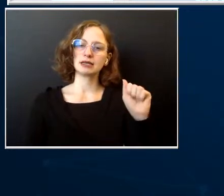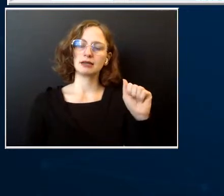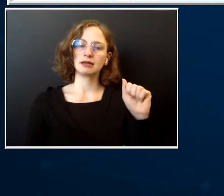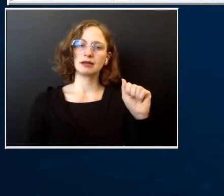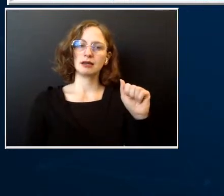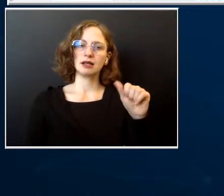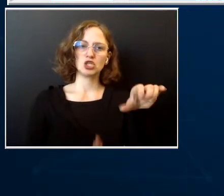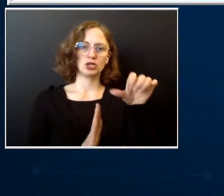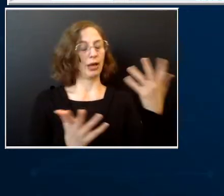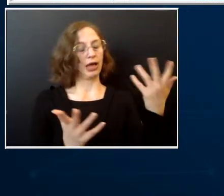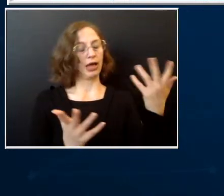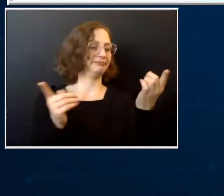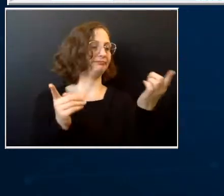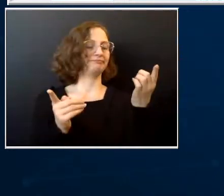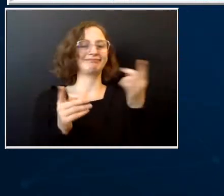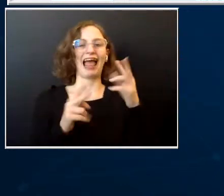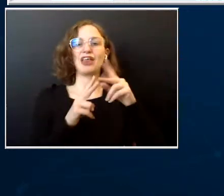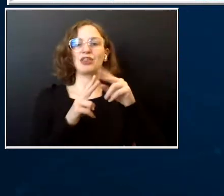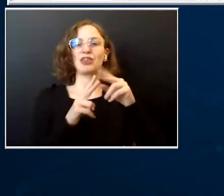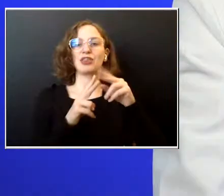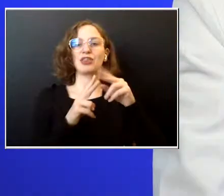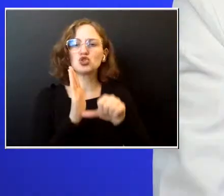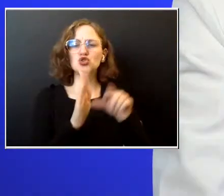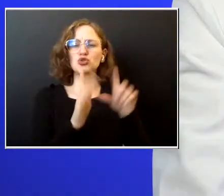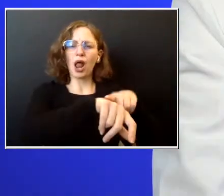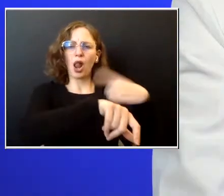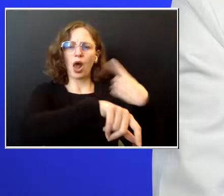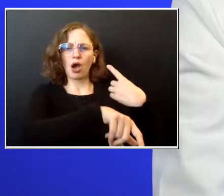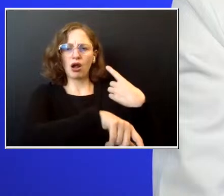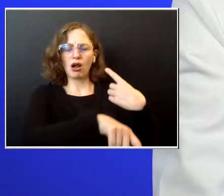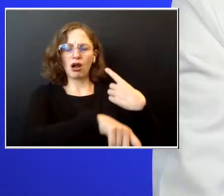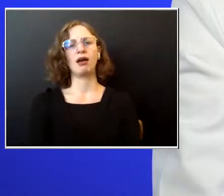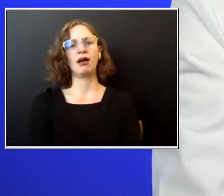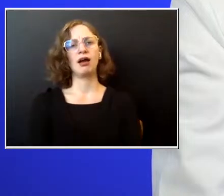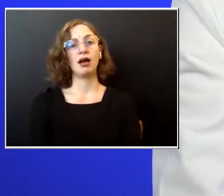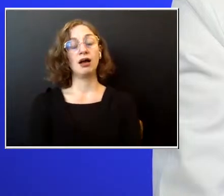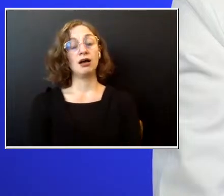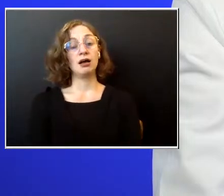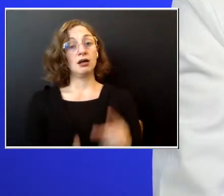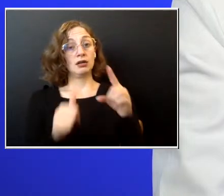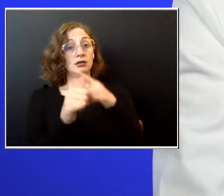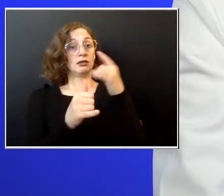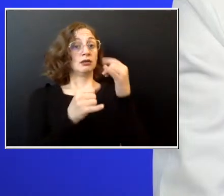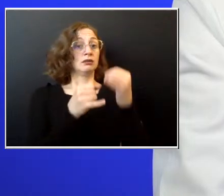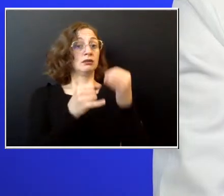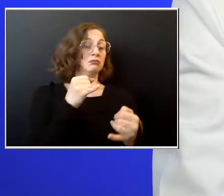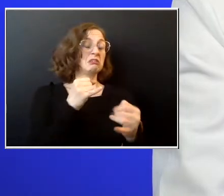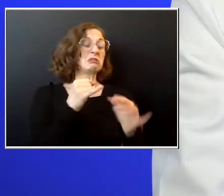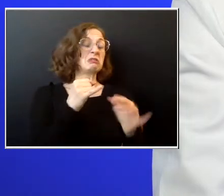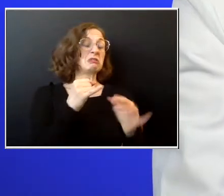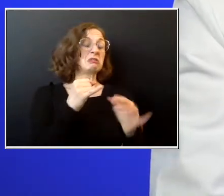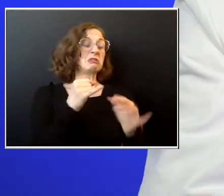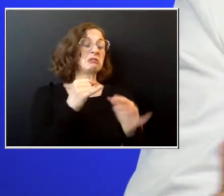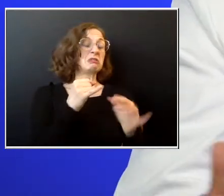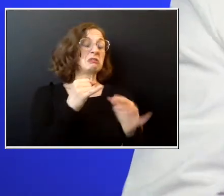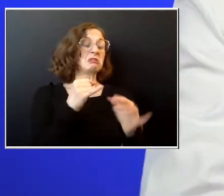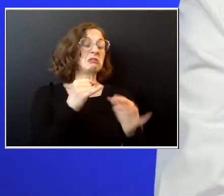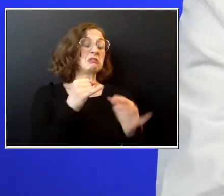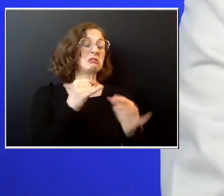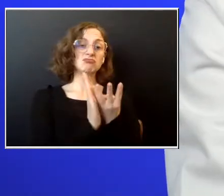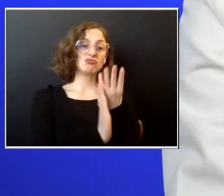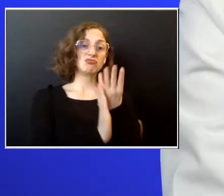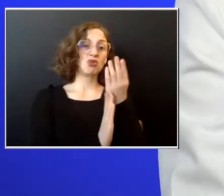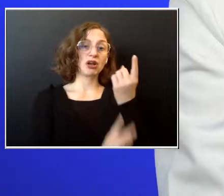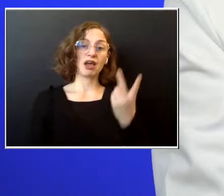Dr. Camerata, how long is the surgery? From start to finish, probably 4 hours, 4.5 hours. Maybe a little